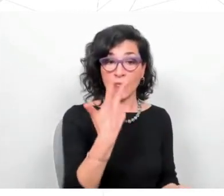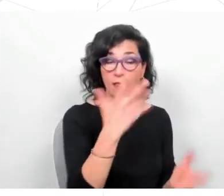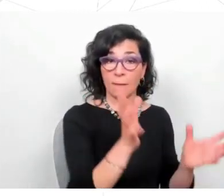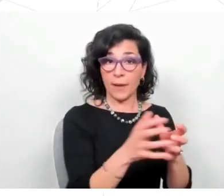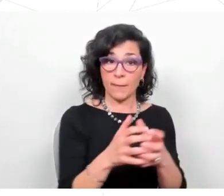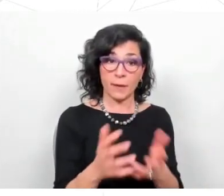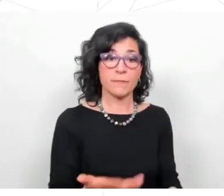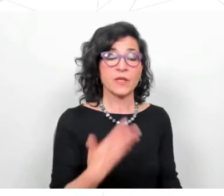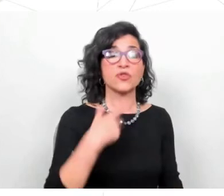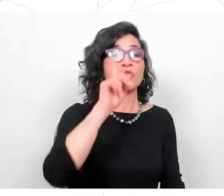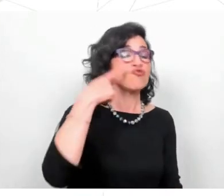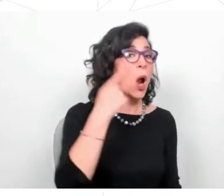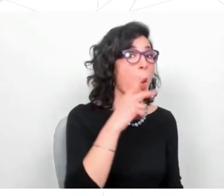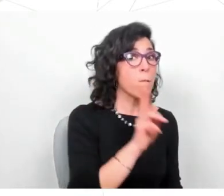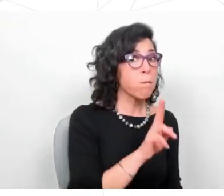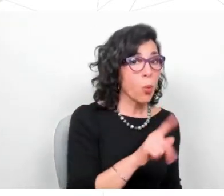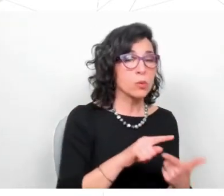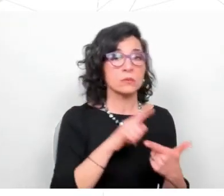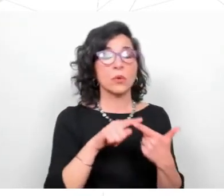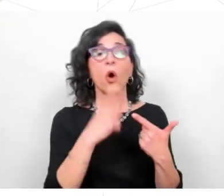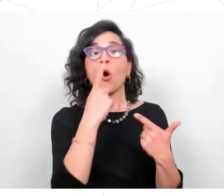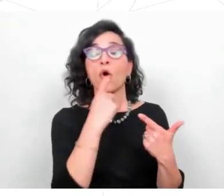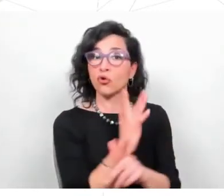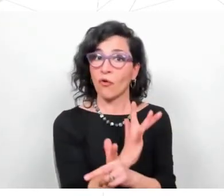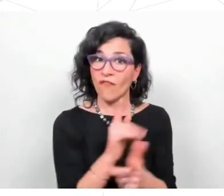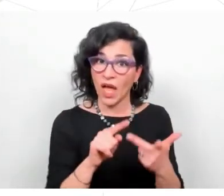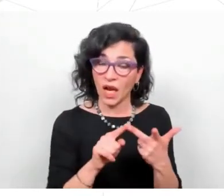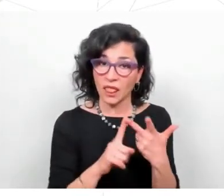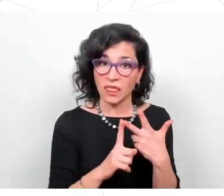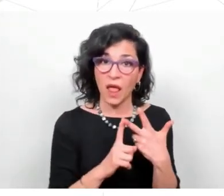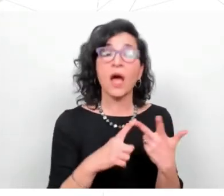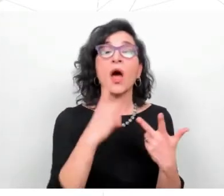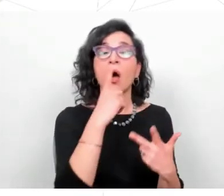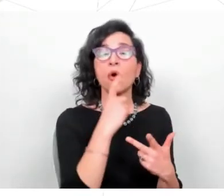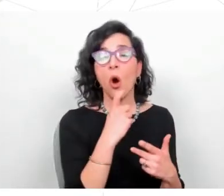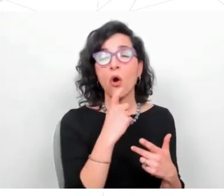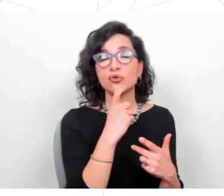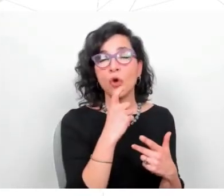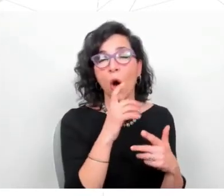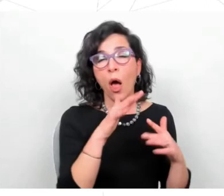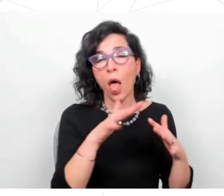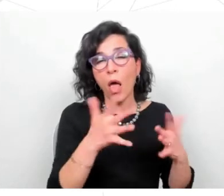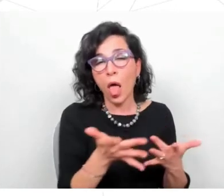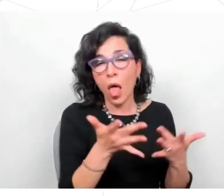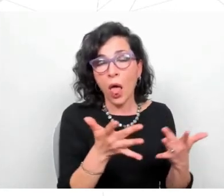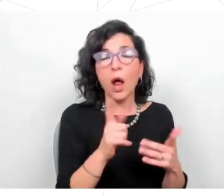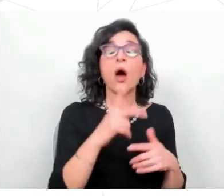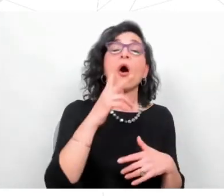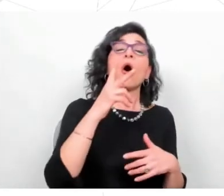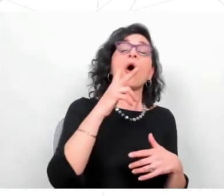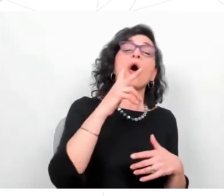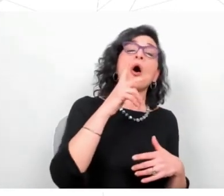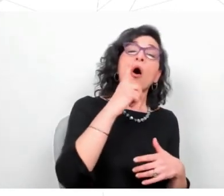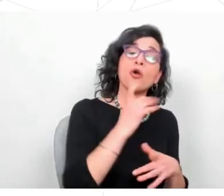have the 3 big ones here. Let's say a blue-yellow, or red-green with red weak,